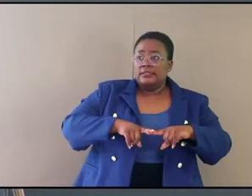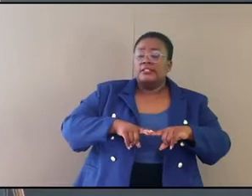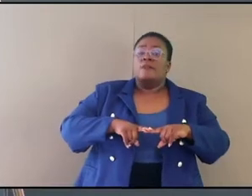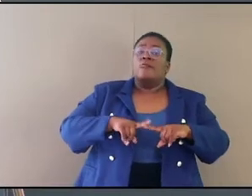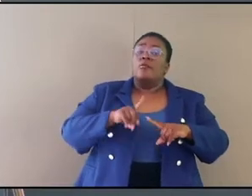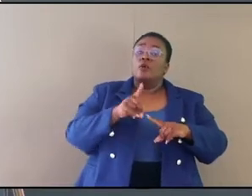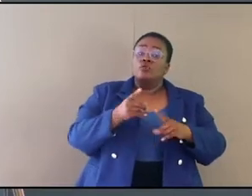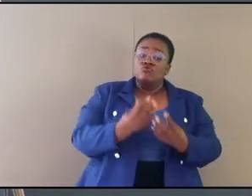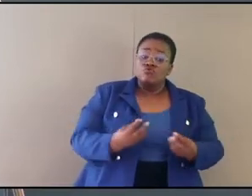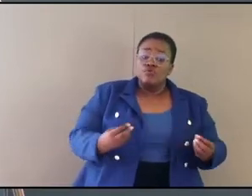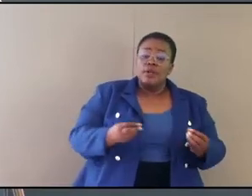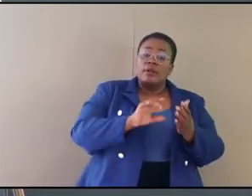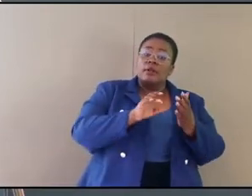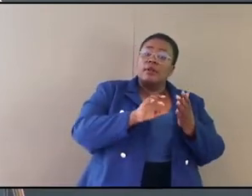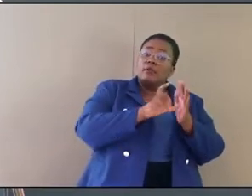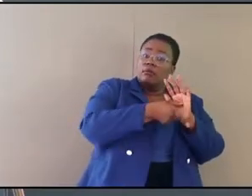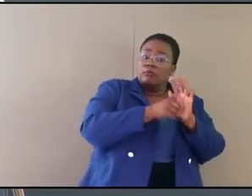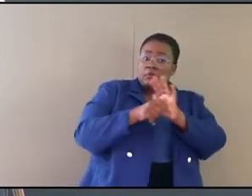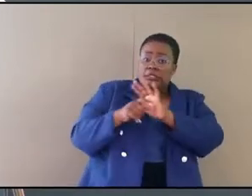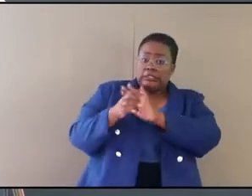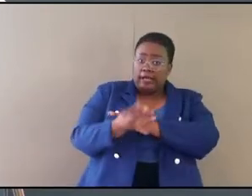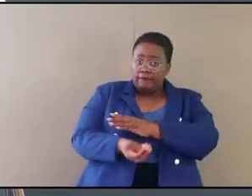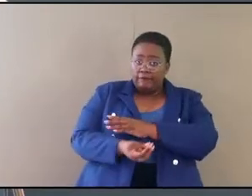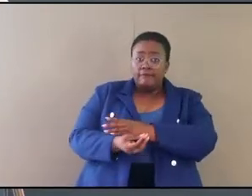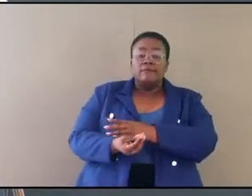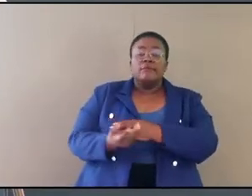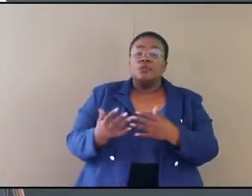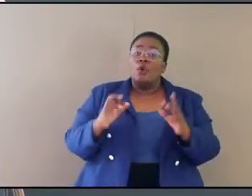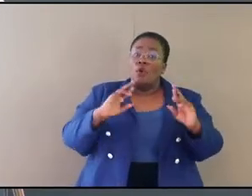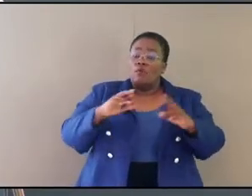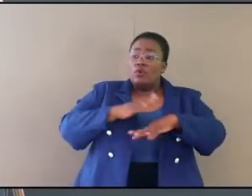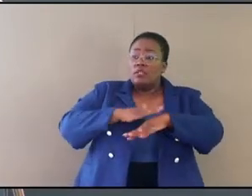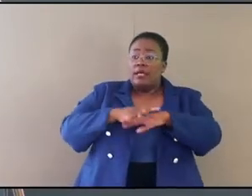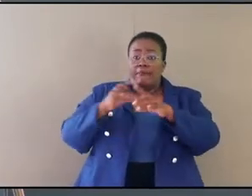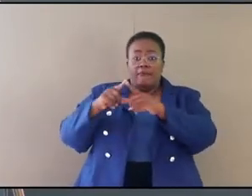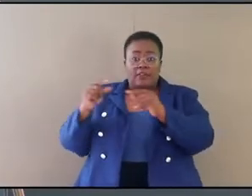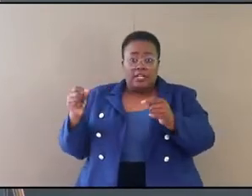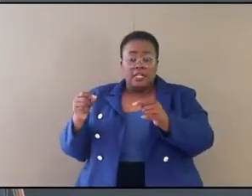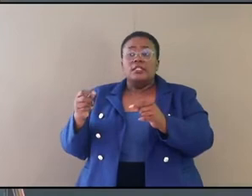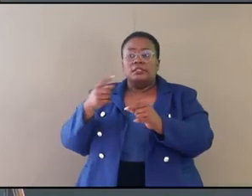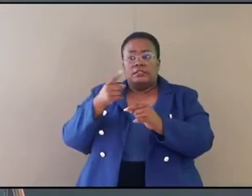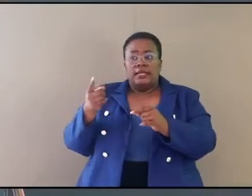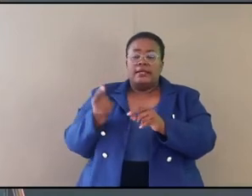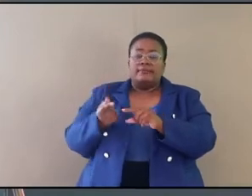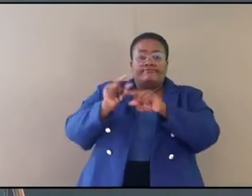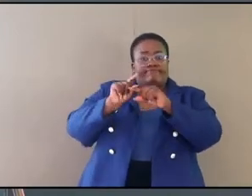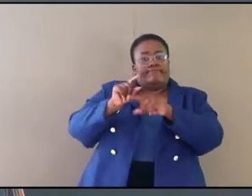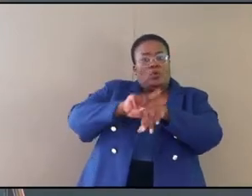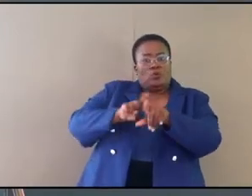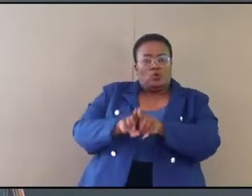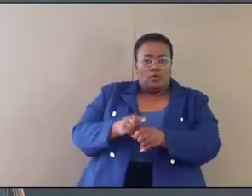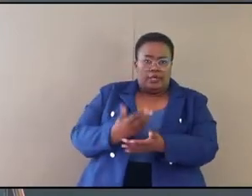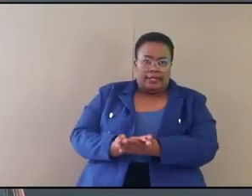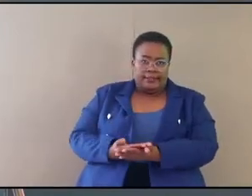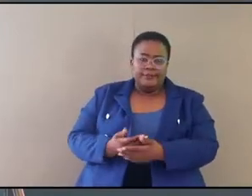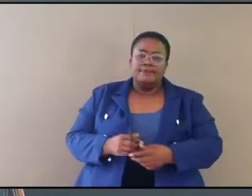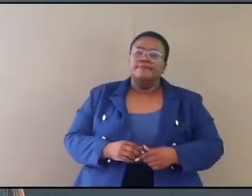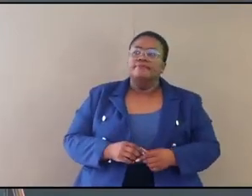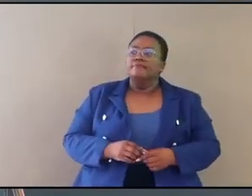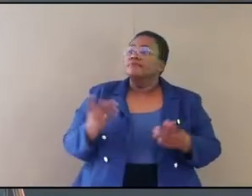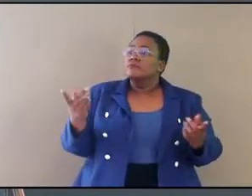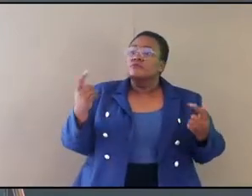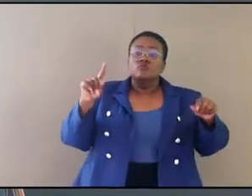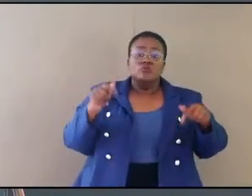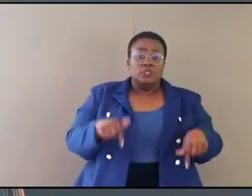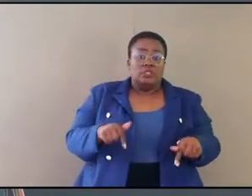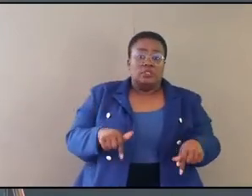disabilities. We are reviewing that also and hoping when we finish that we'll also be able to launch it. But for this